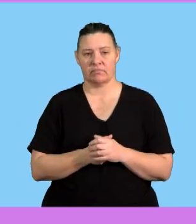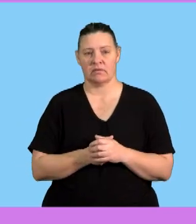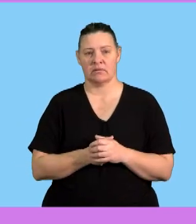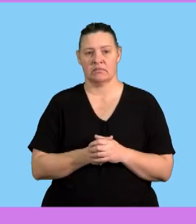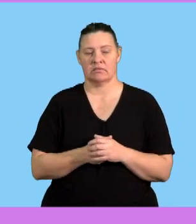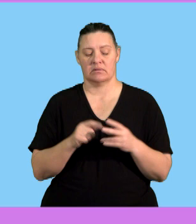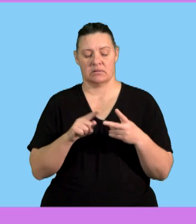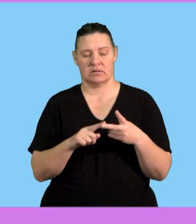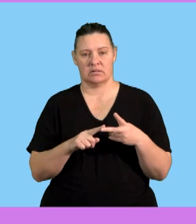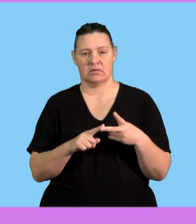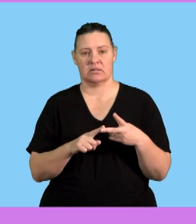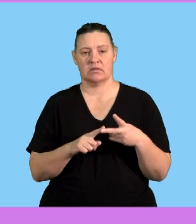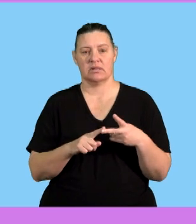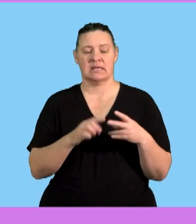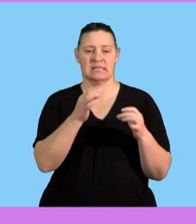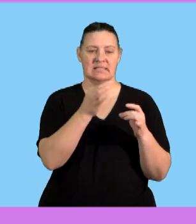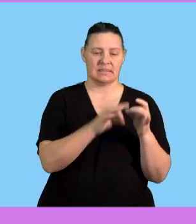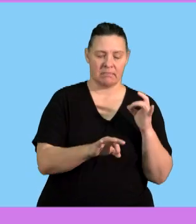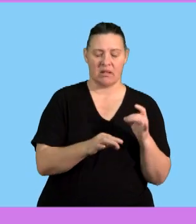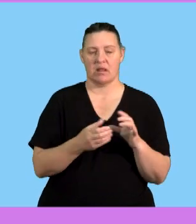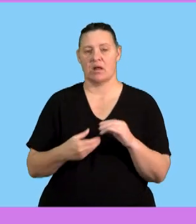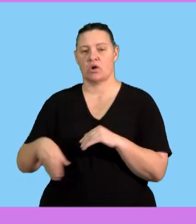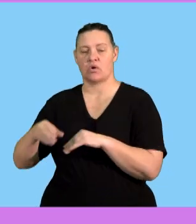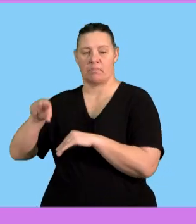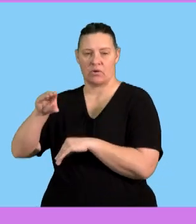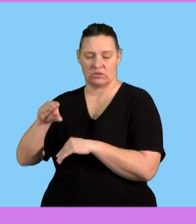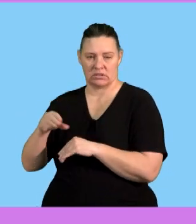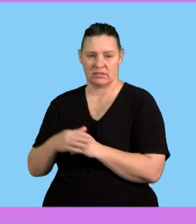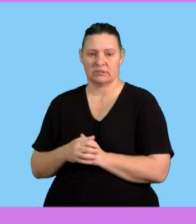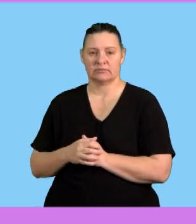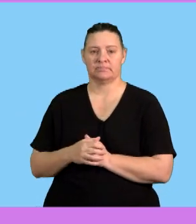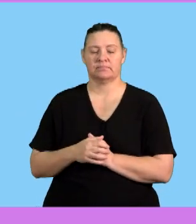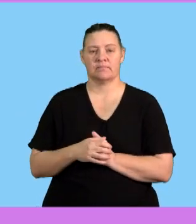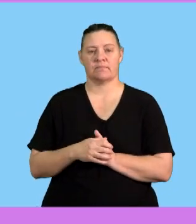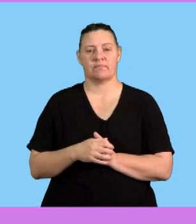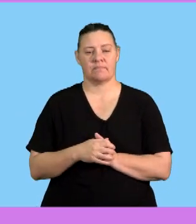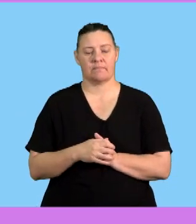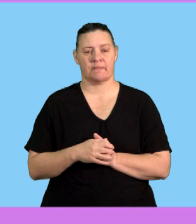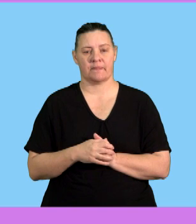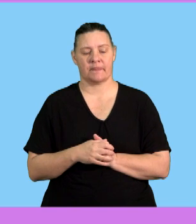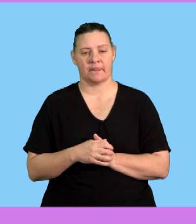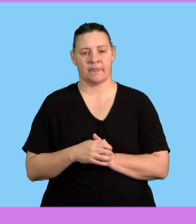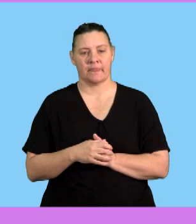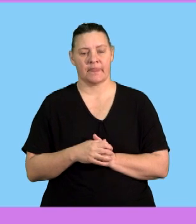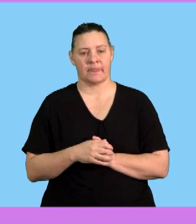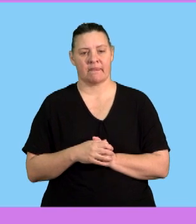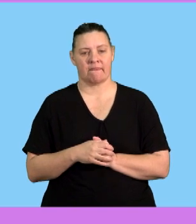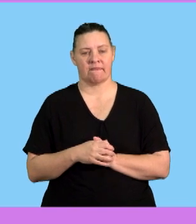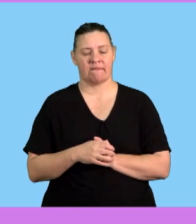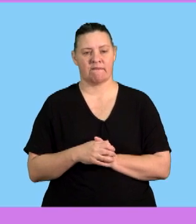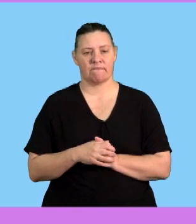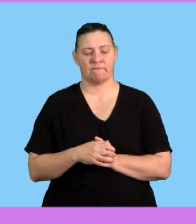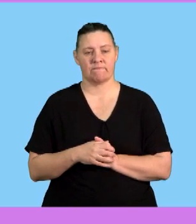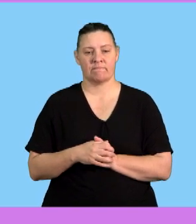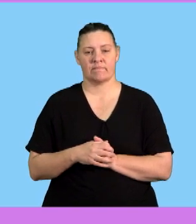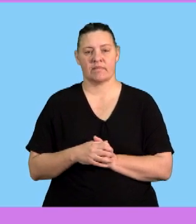and then we will do the two types of interest, starting with simple interest and then going on to